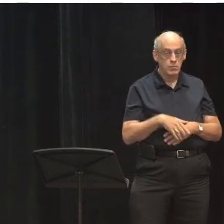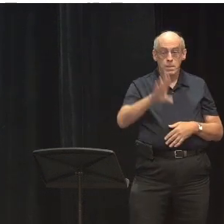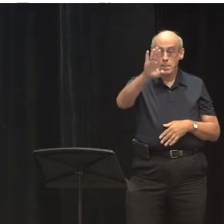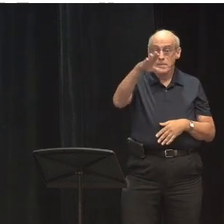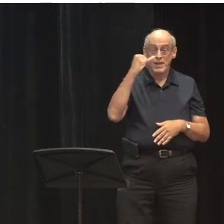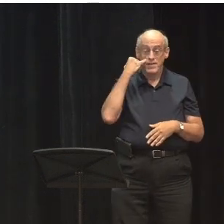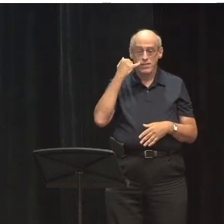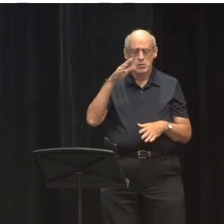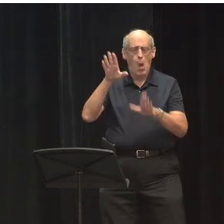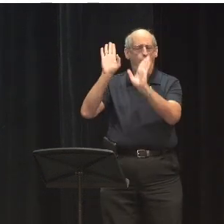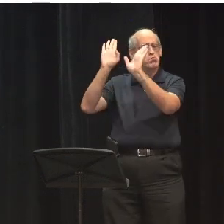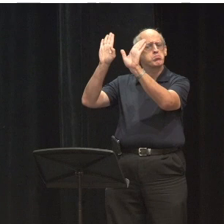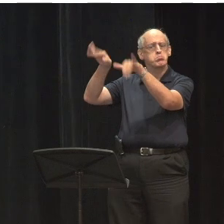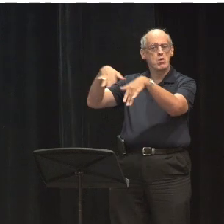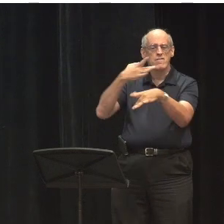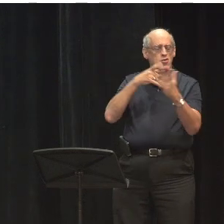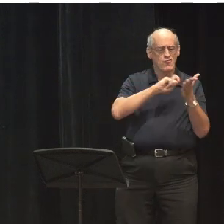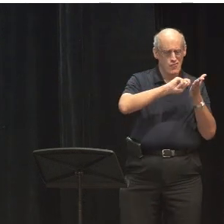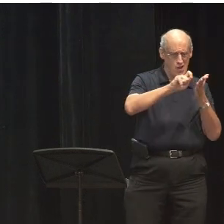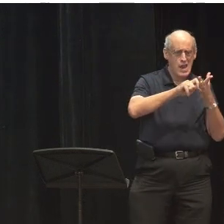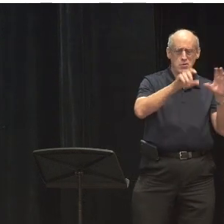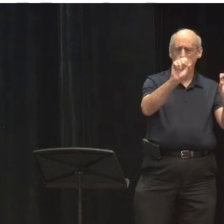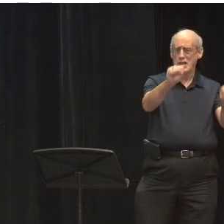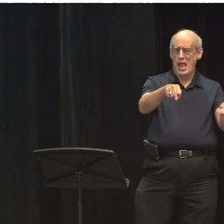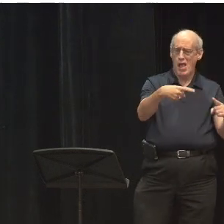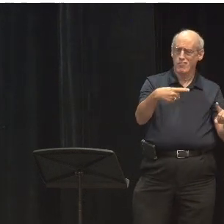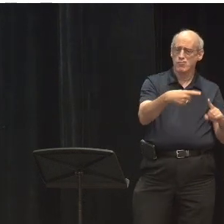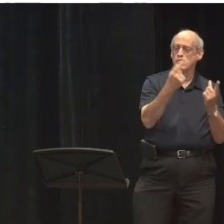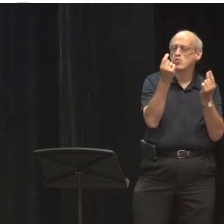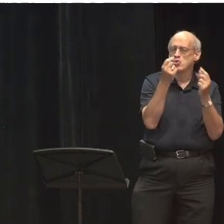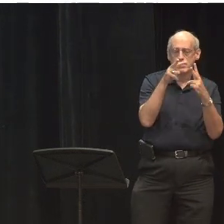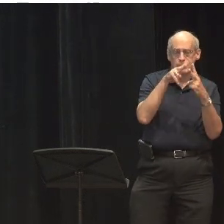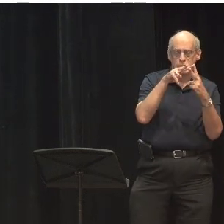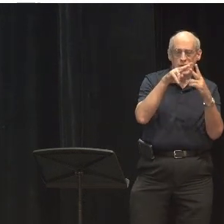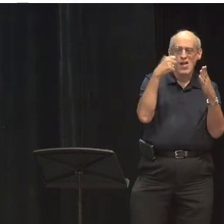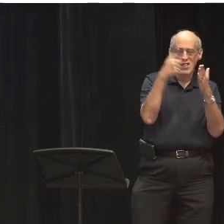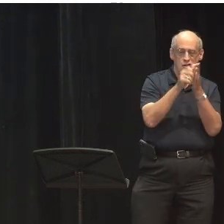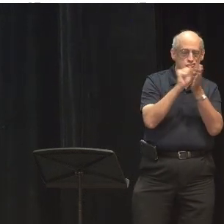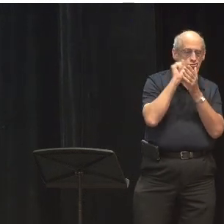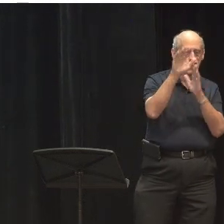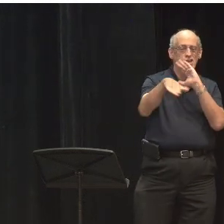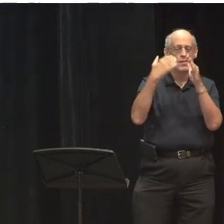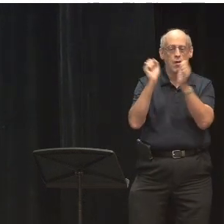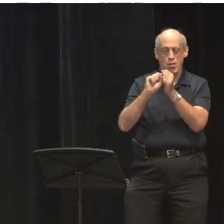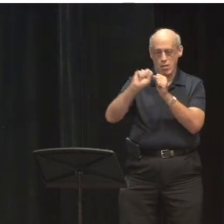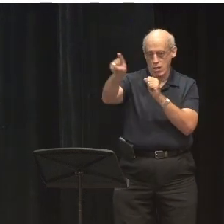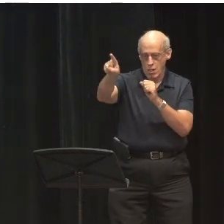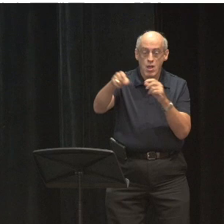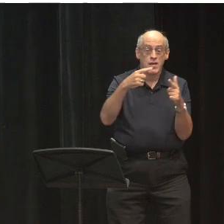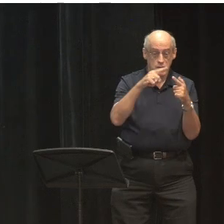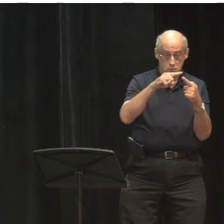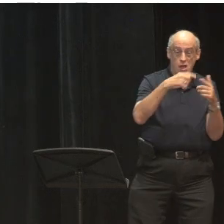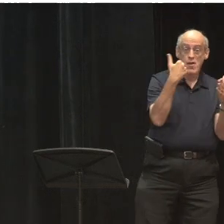If your preference is to submit your comments in writing, you can do so either by mail or by email. If you do so